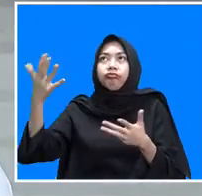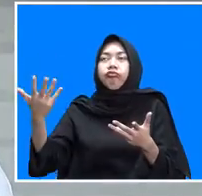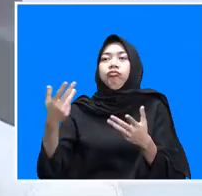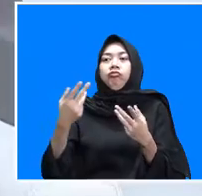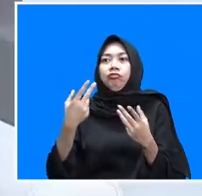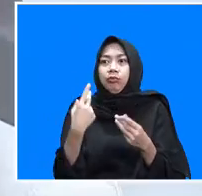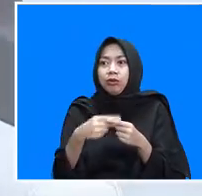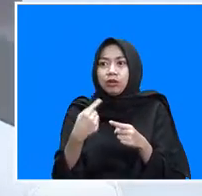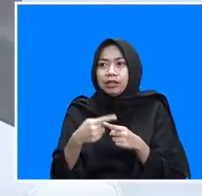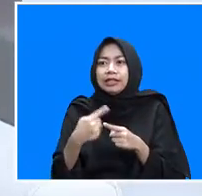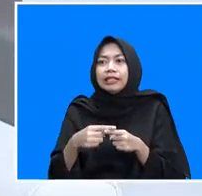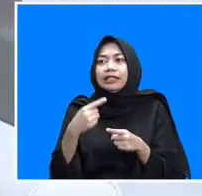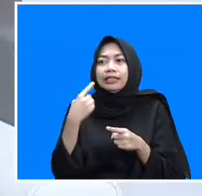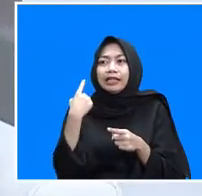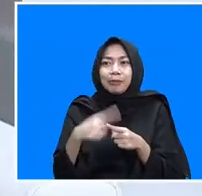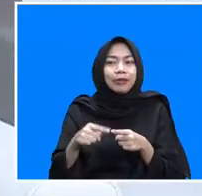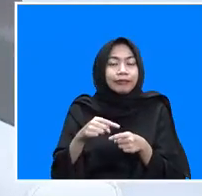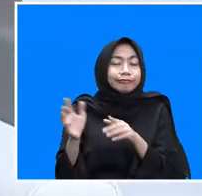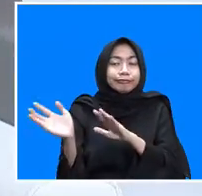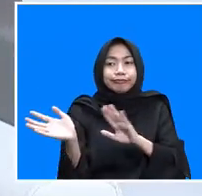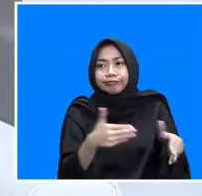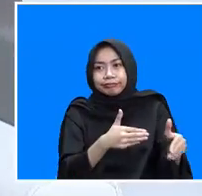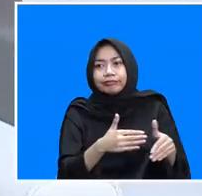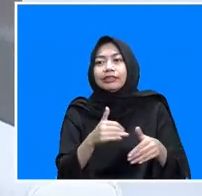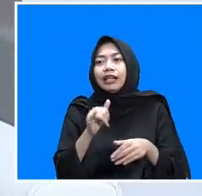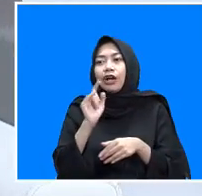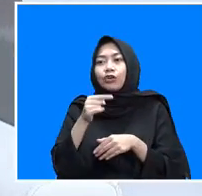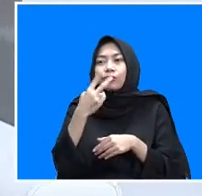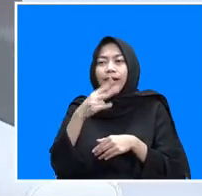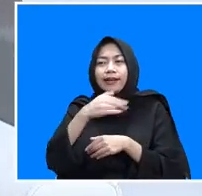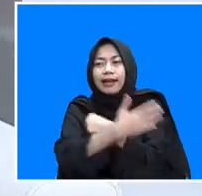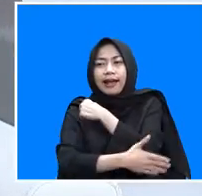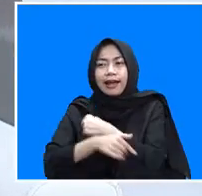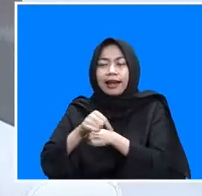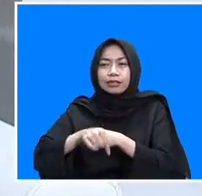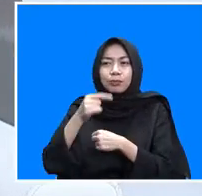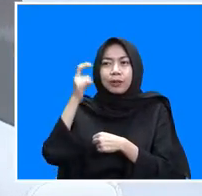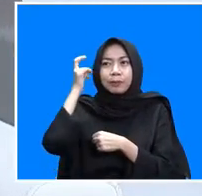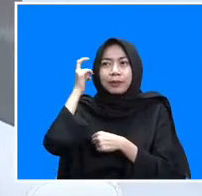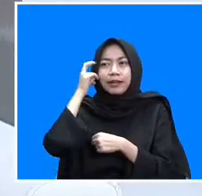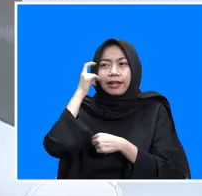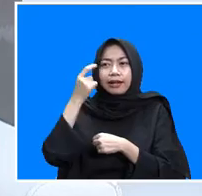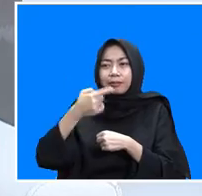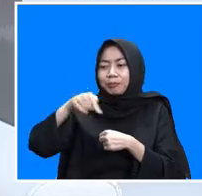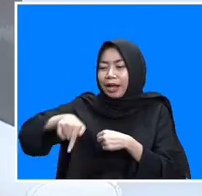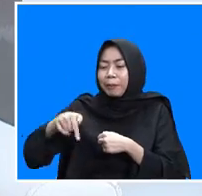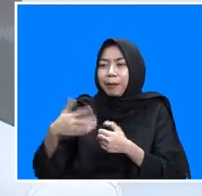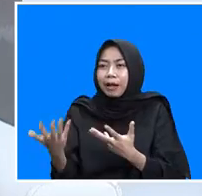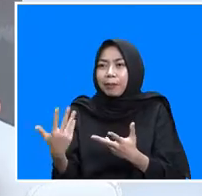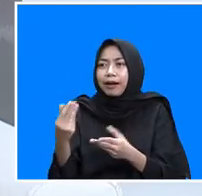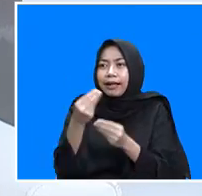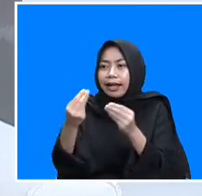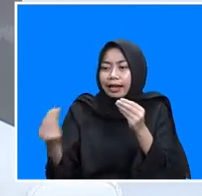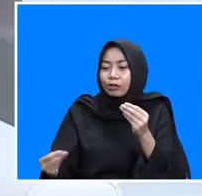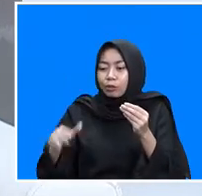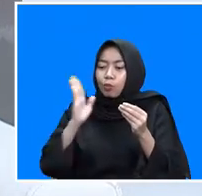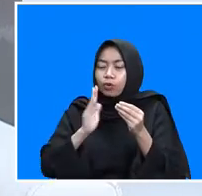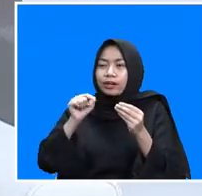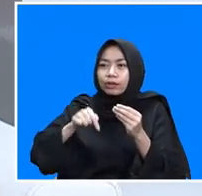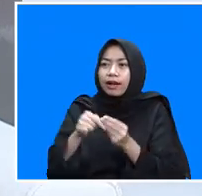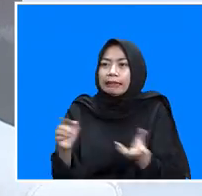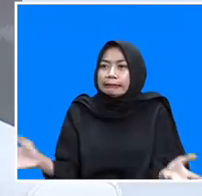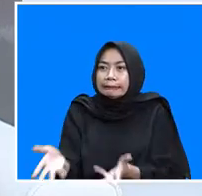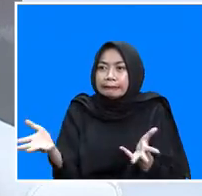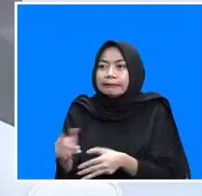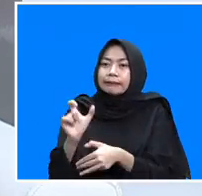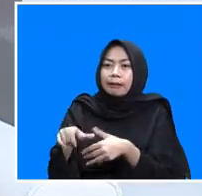actually pick up and move on from this very significant impact that young people will have now and possibly into